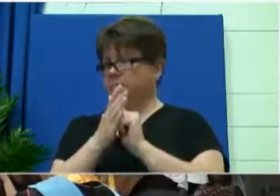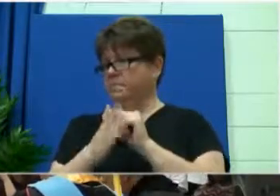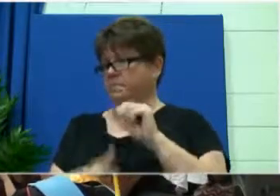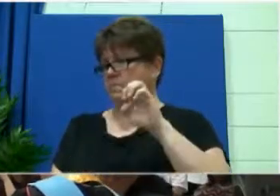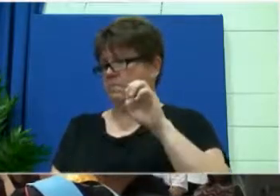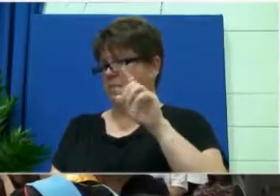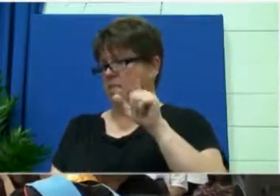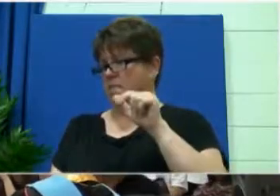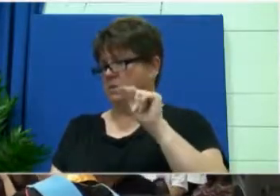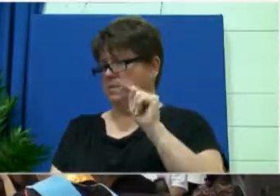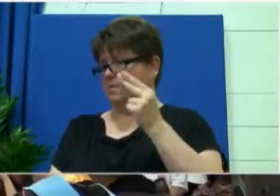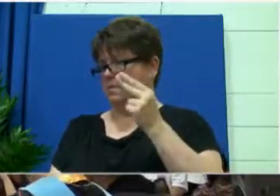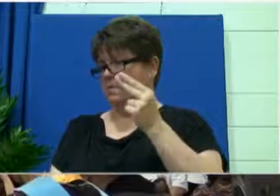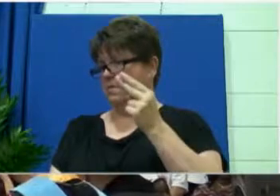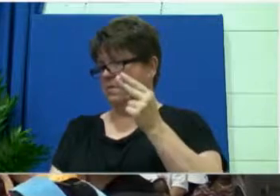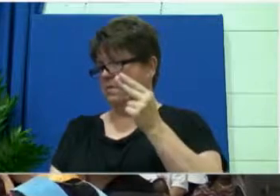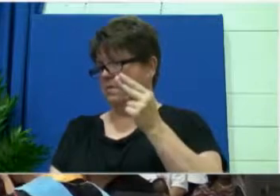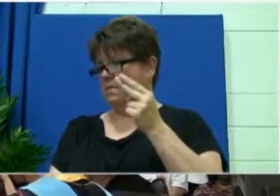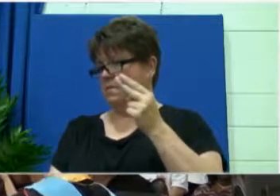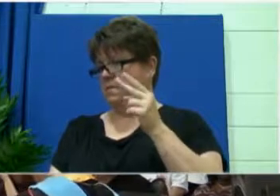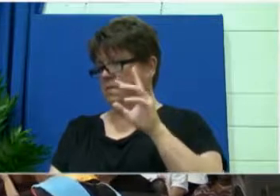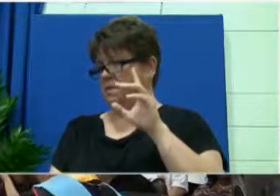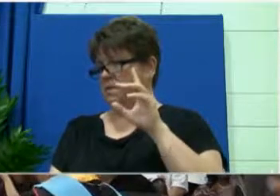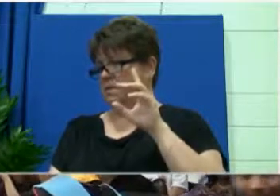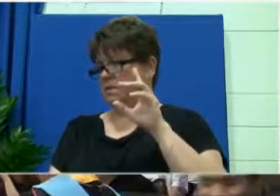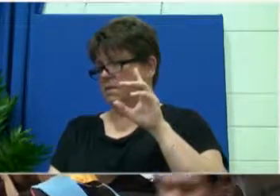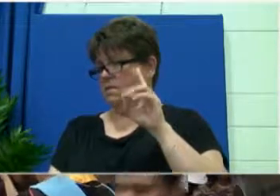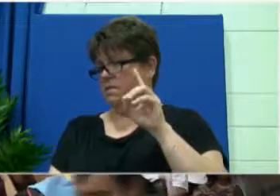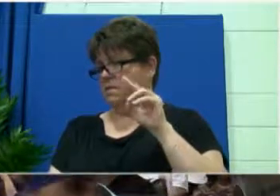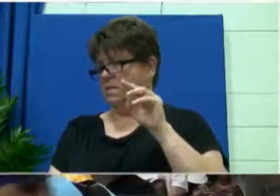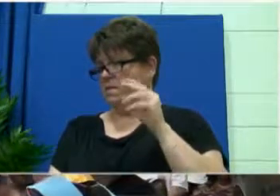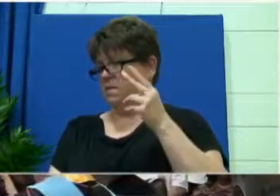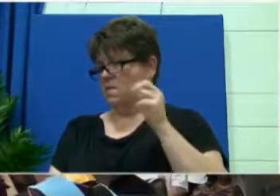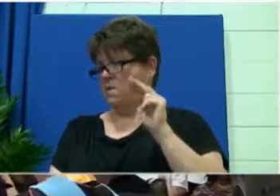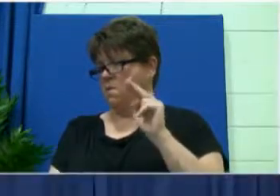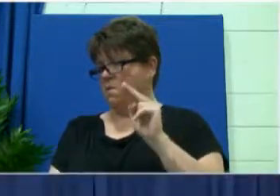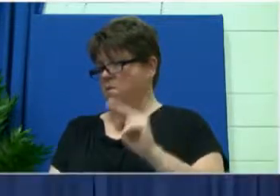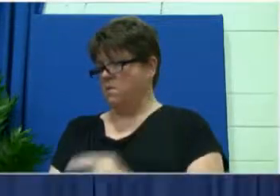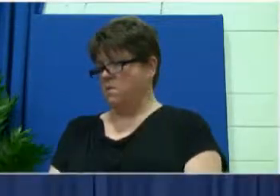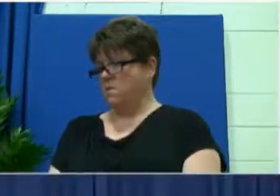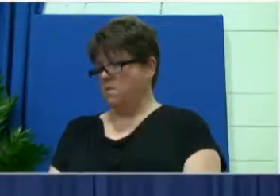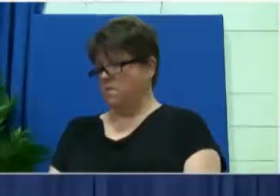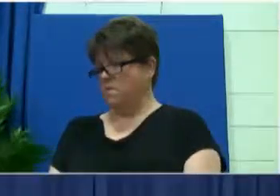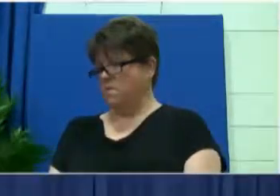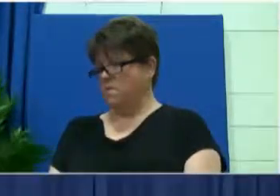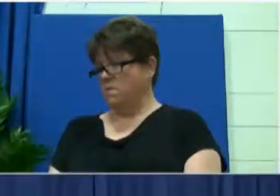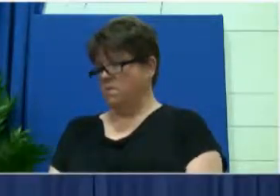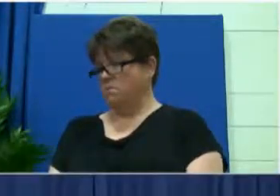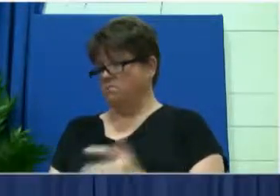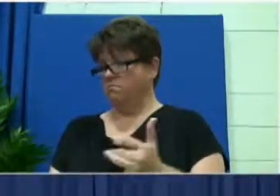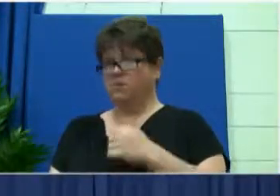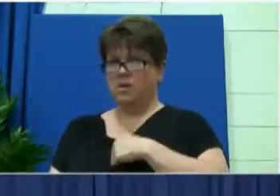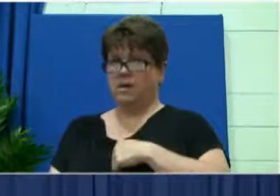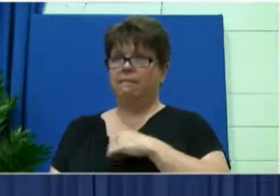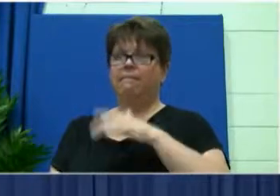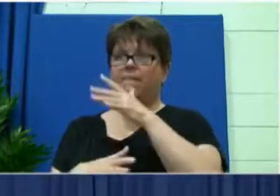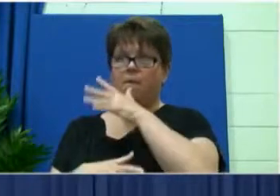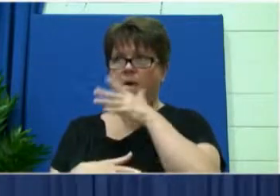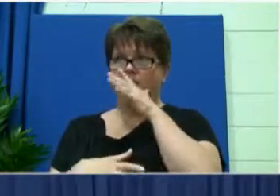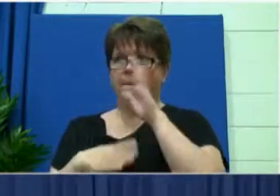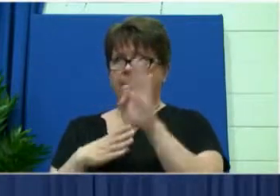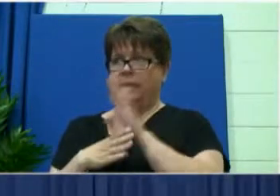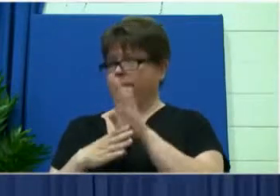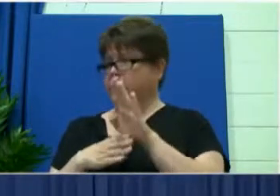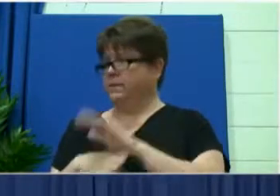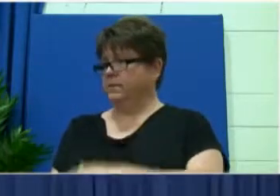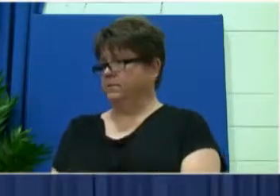Elizabeth Morgan Donahoe, cum laude, Phi Theta Kappa, Associate in Applied Science in Ag Business.